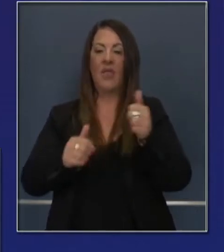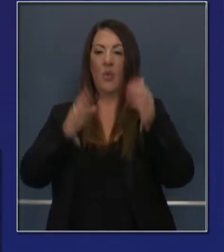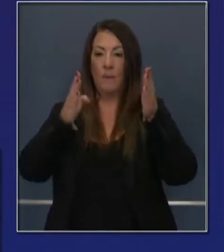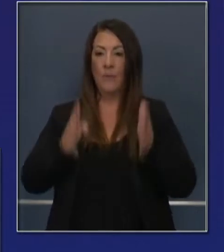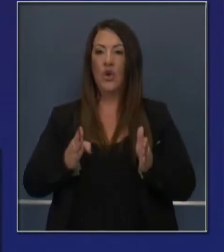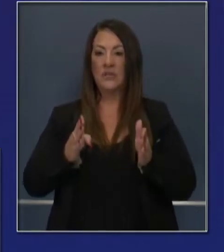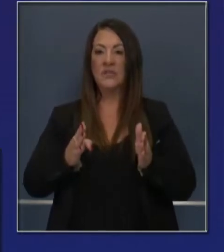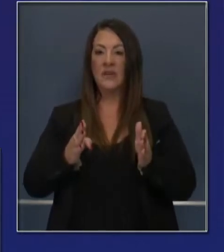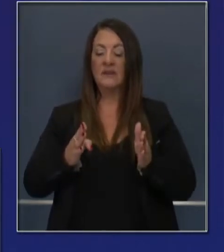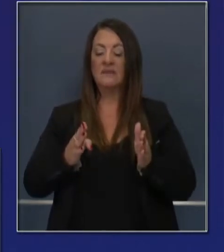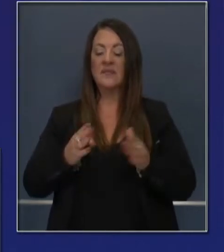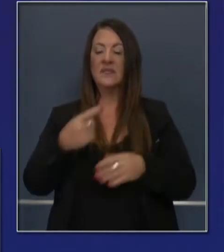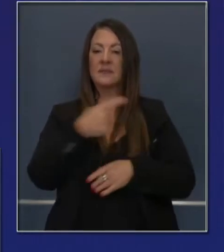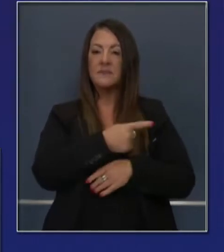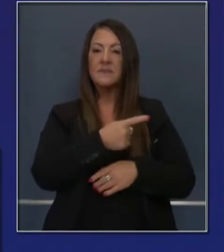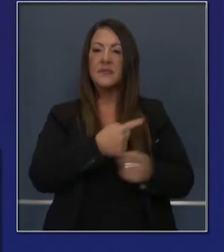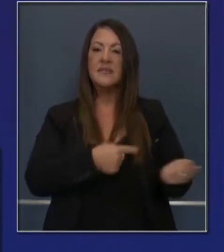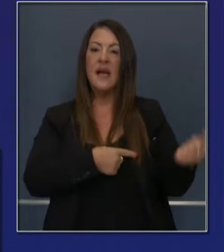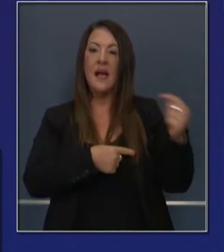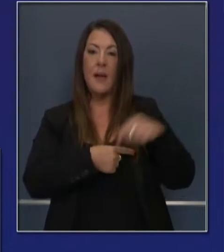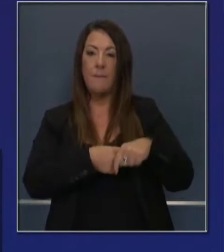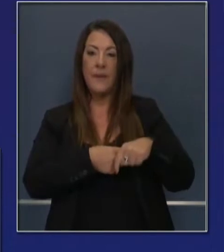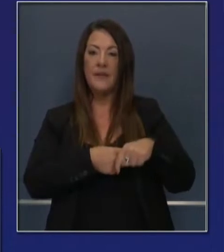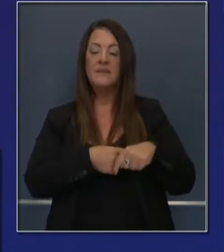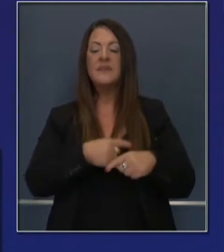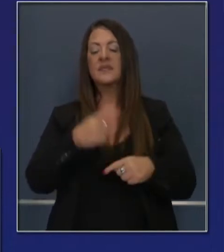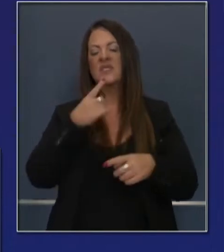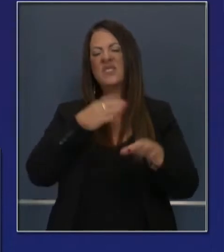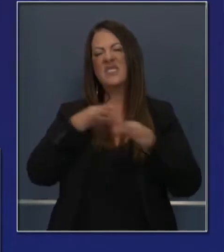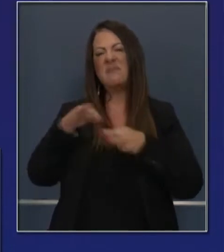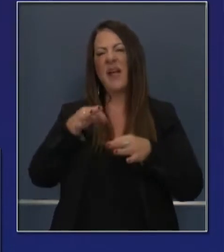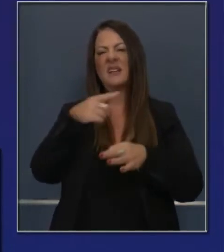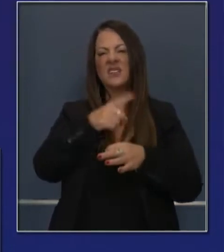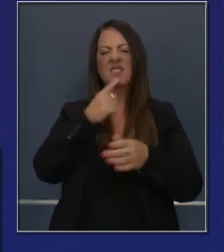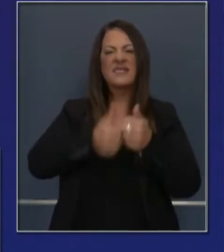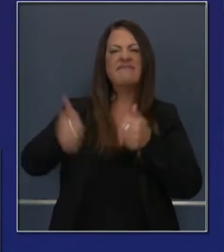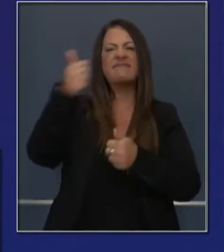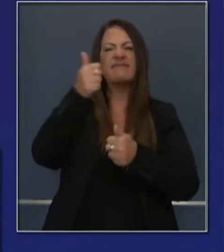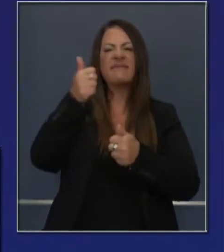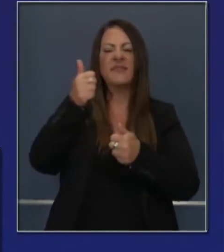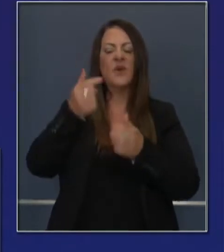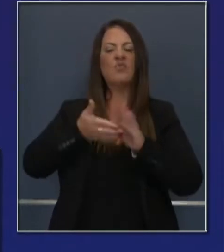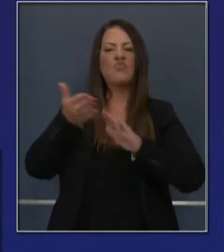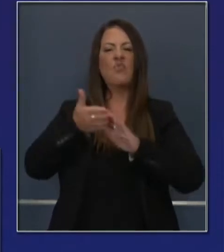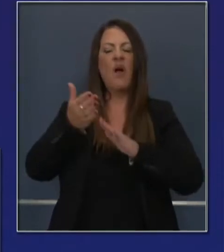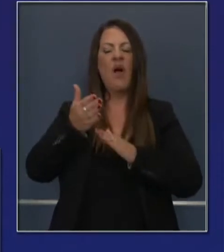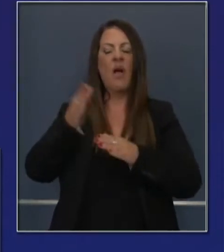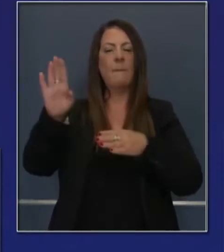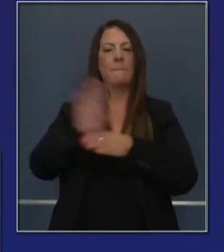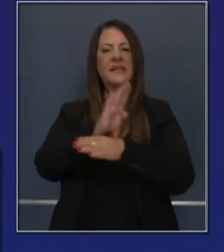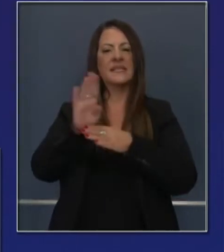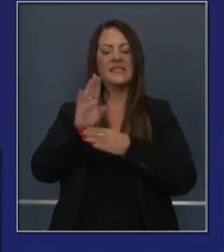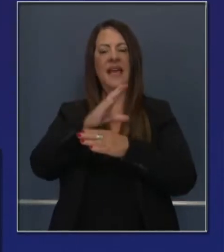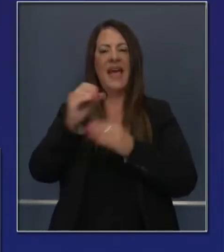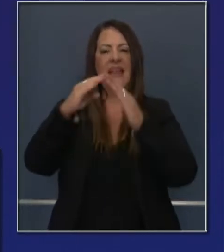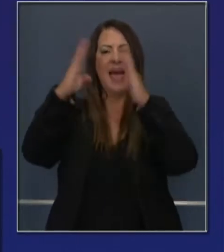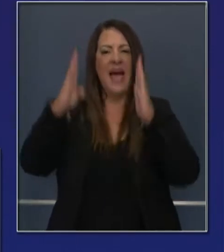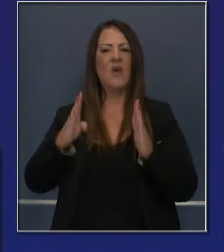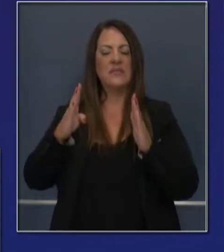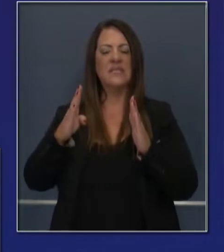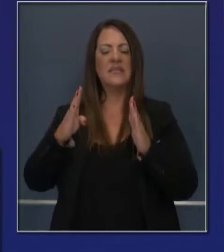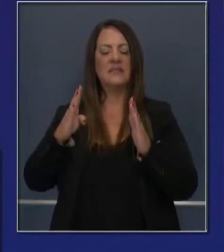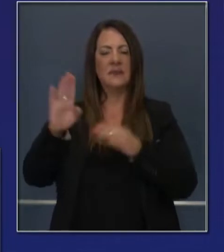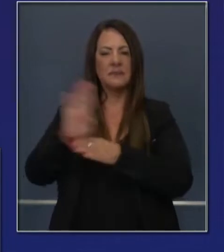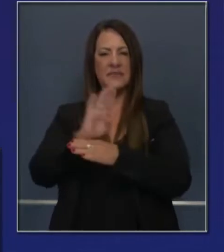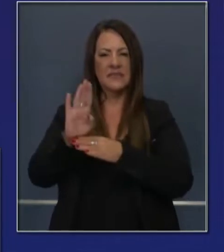BSCH, which is our Business Consumer Services Housing, basically our housing agency for the purposes of this presentation, Lourdes will come up